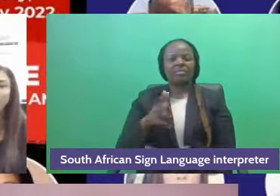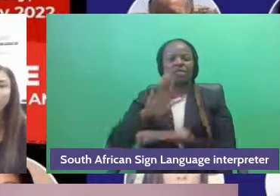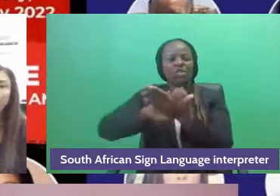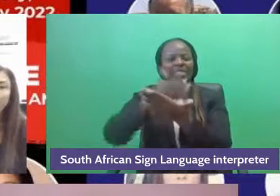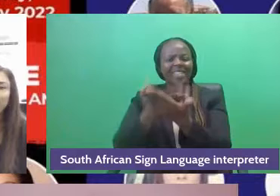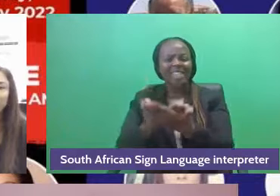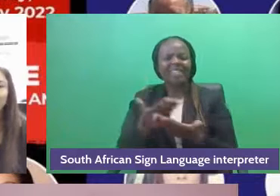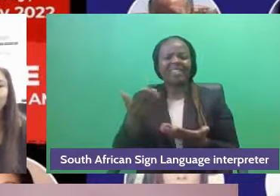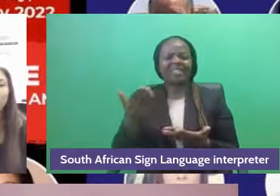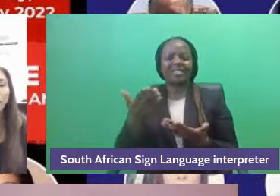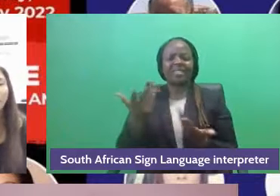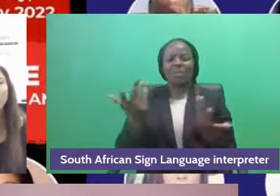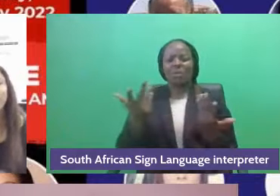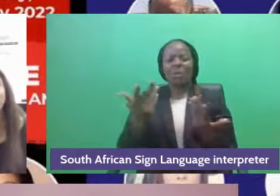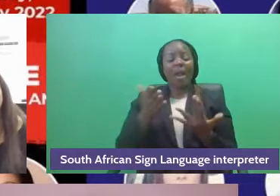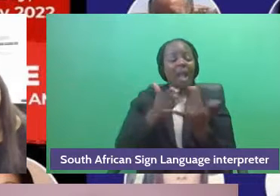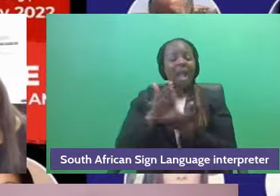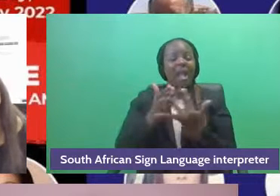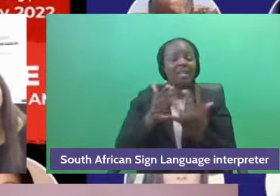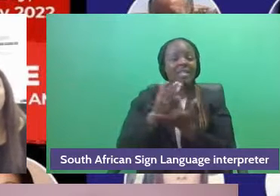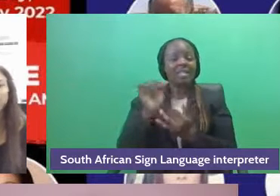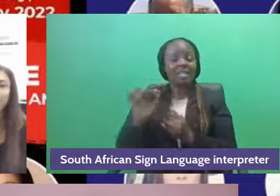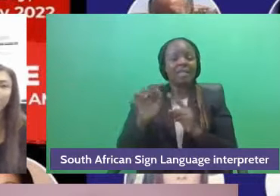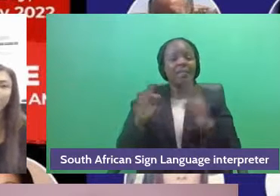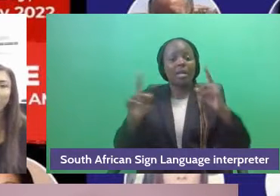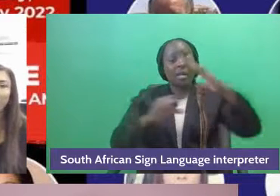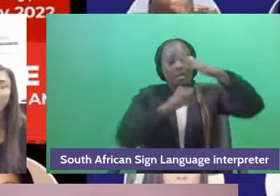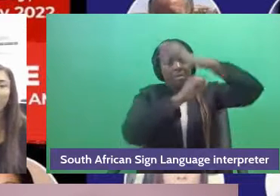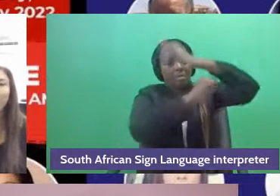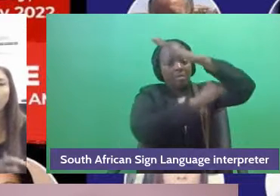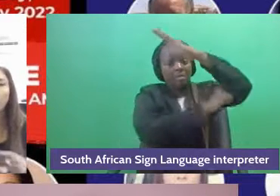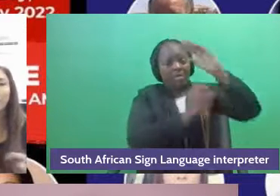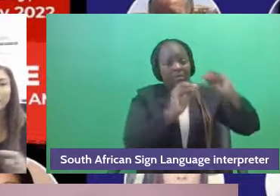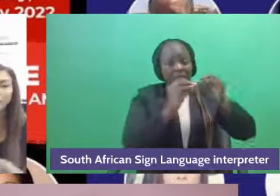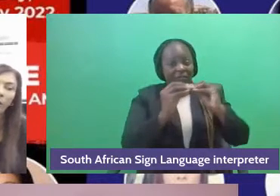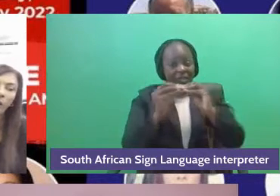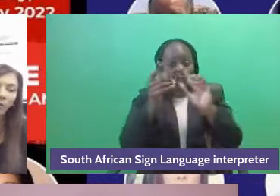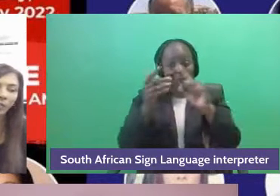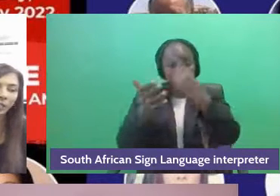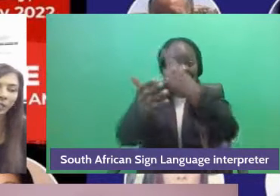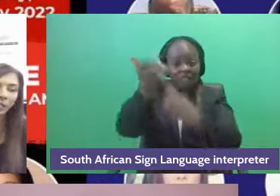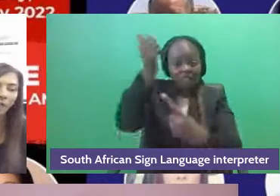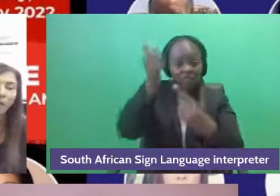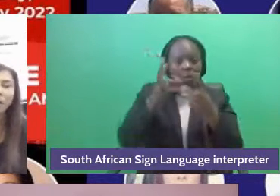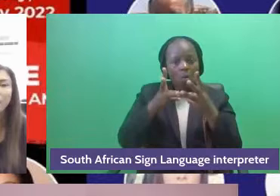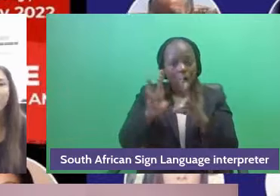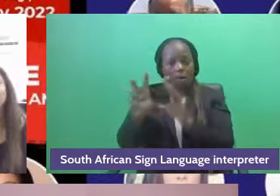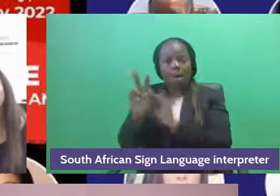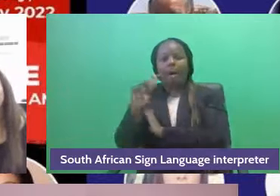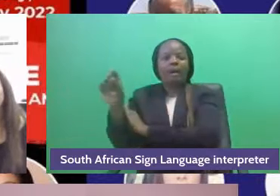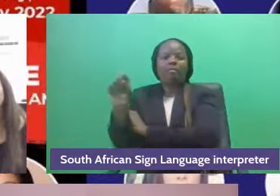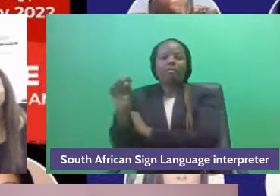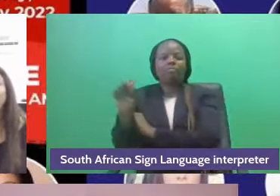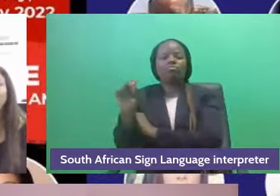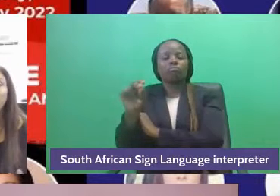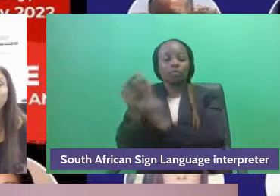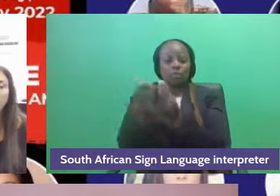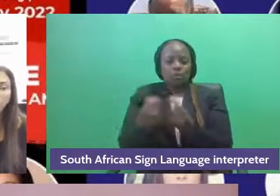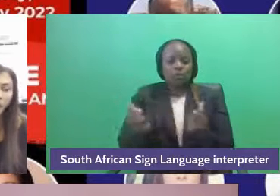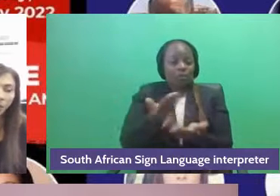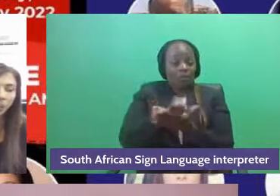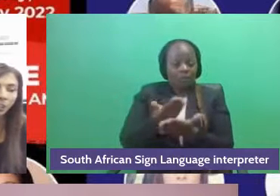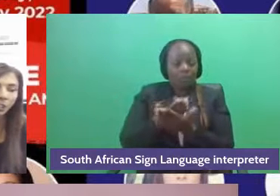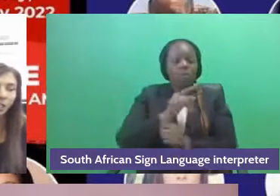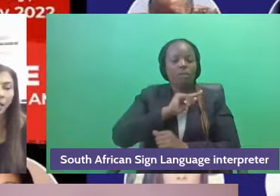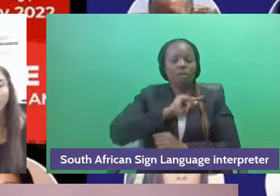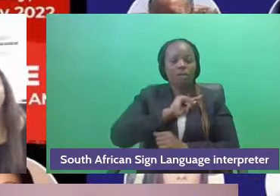we need full access. But while we're building those bridges to get to the other side, there are ways that we can fill those gaps. And I think the fact that we all